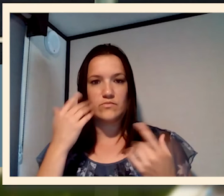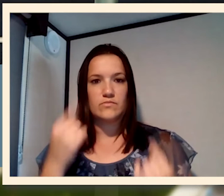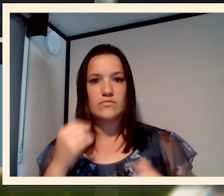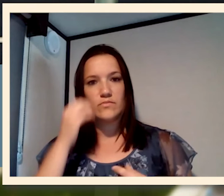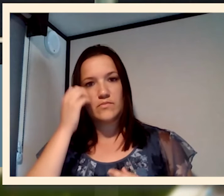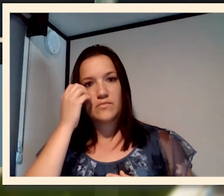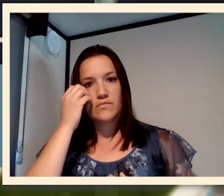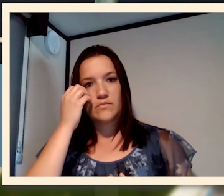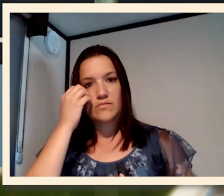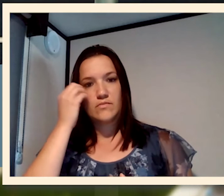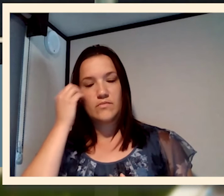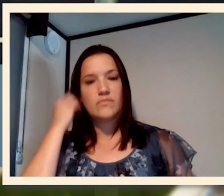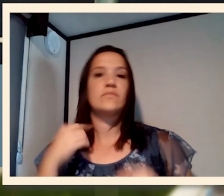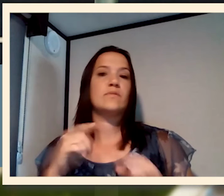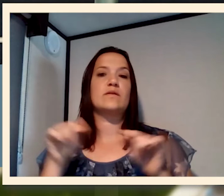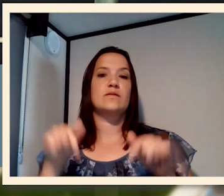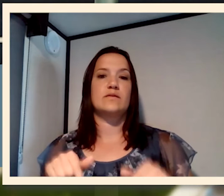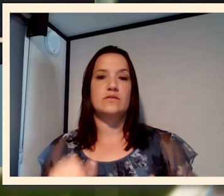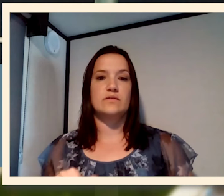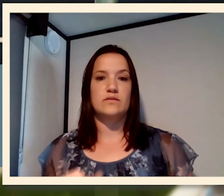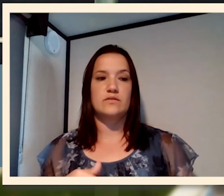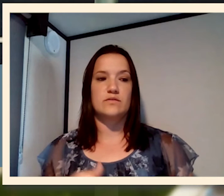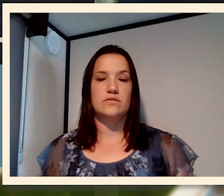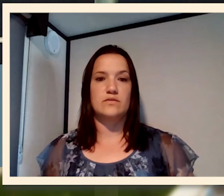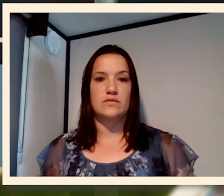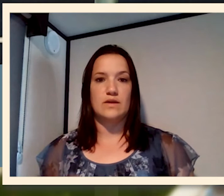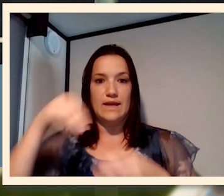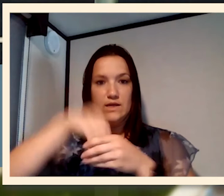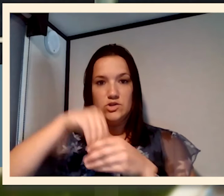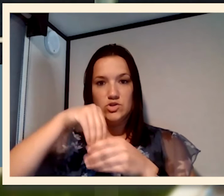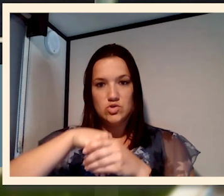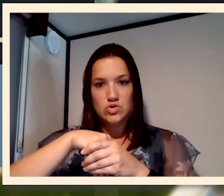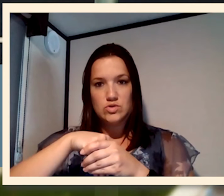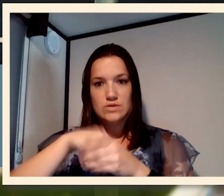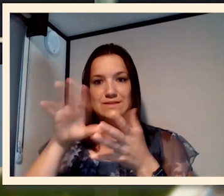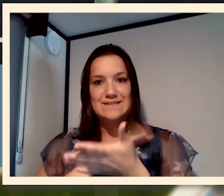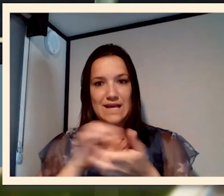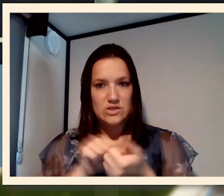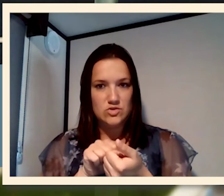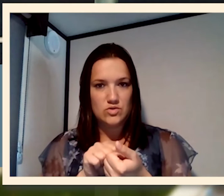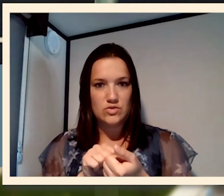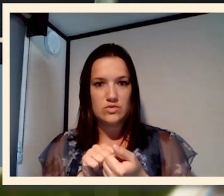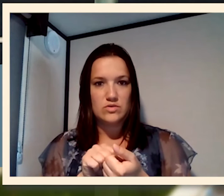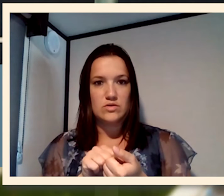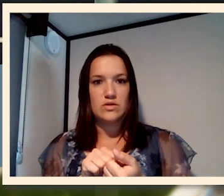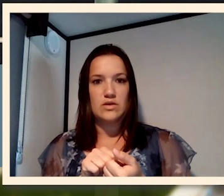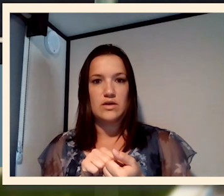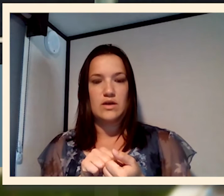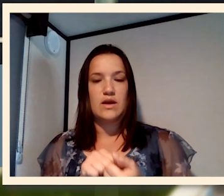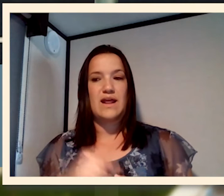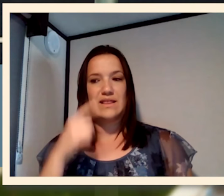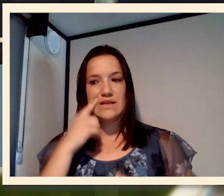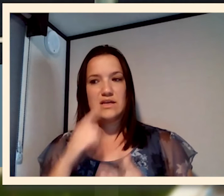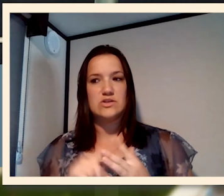what to do in the event that a code triage is called. But this one was actually an internal